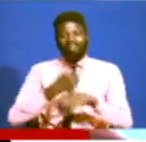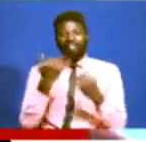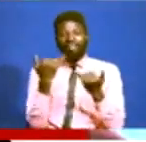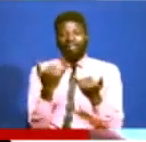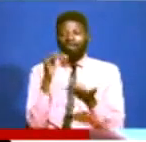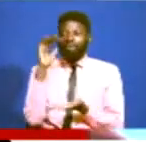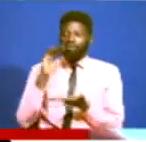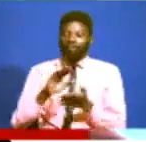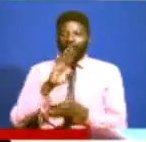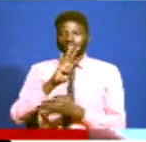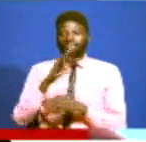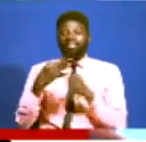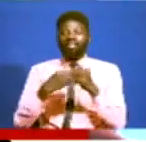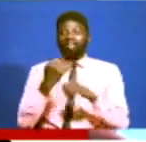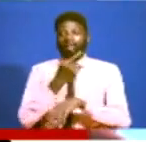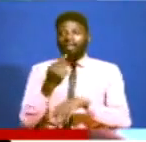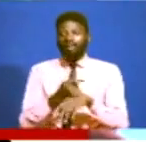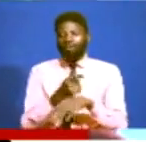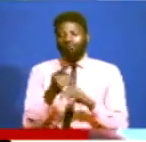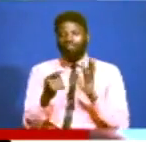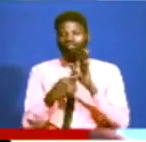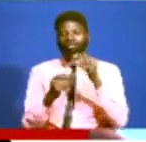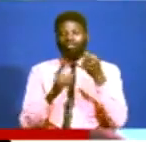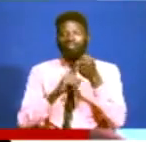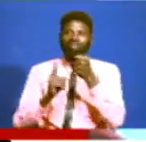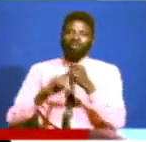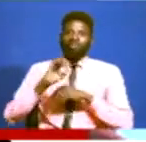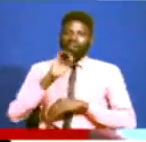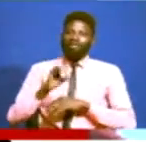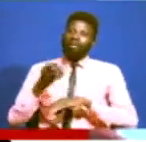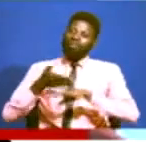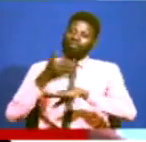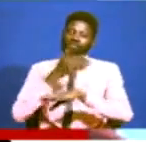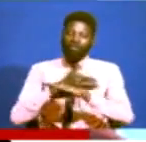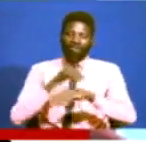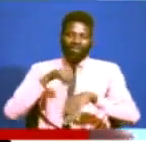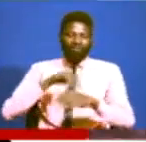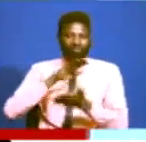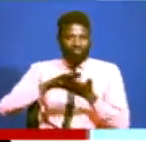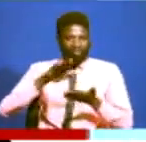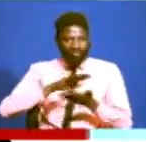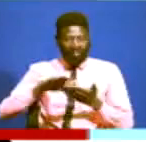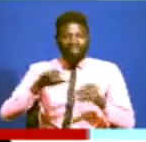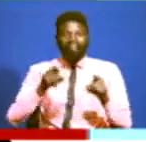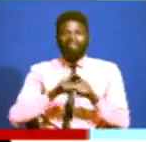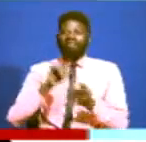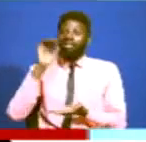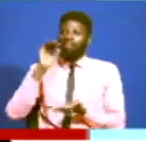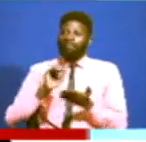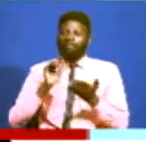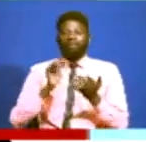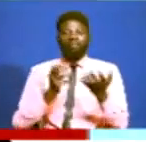a 66% improvement in clearance turnaround time, which has also reduced losses by traders and drastically